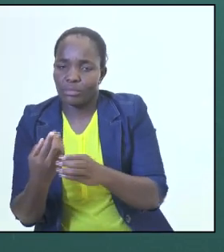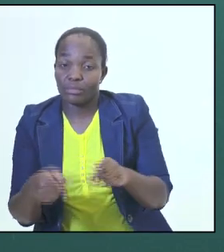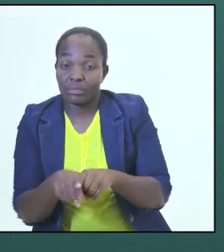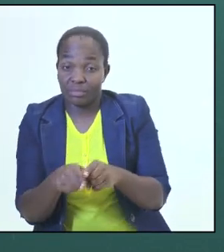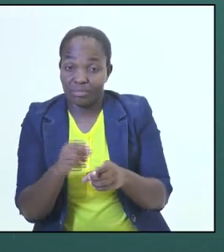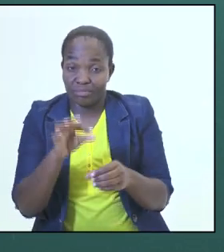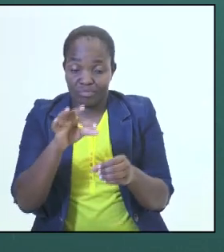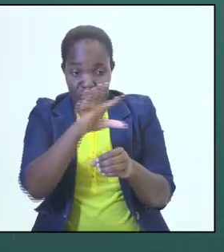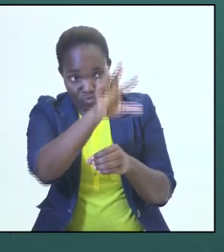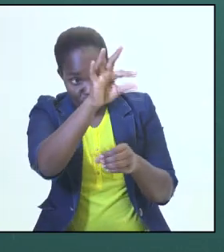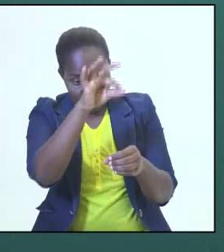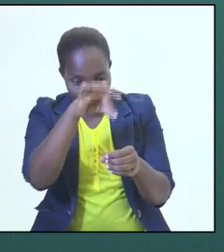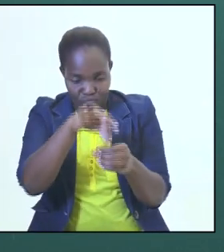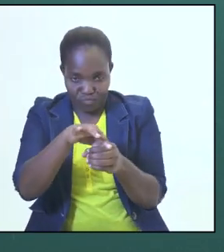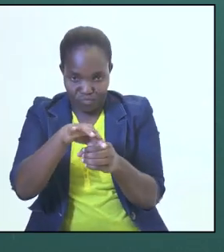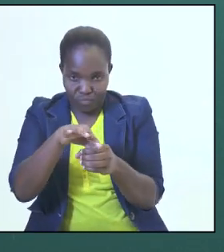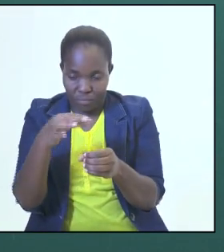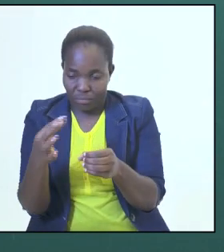plant species.